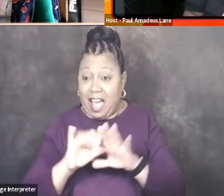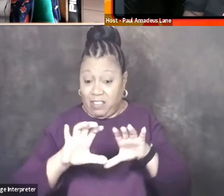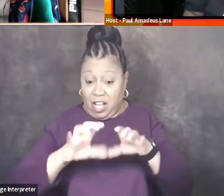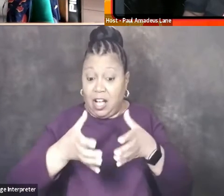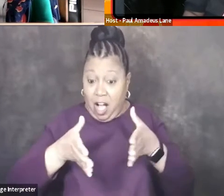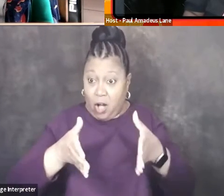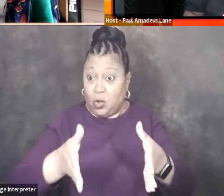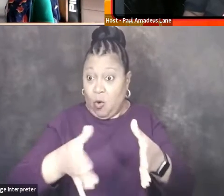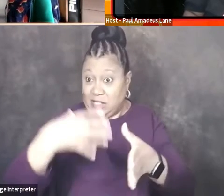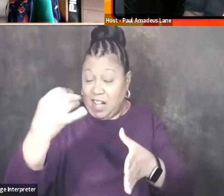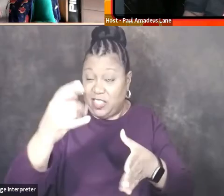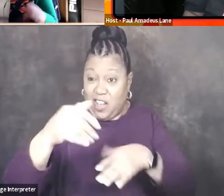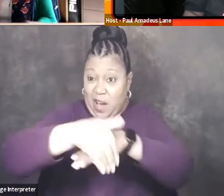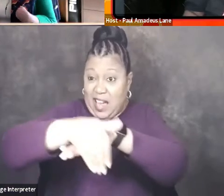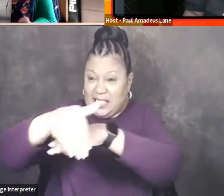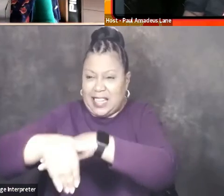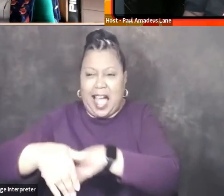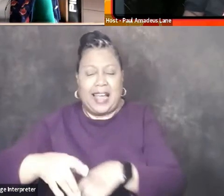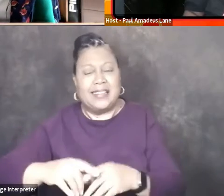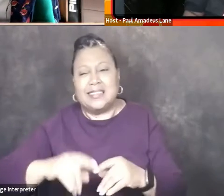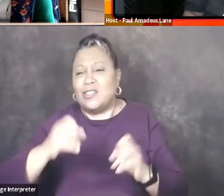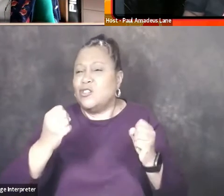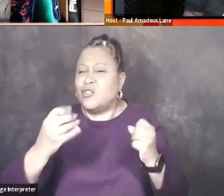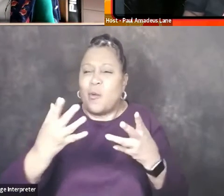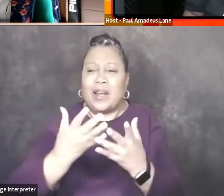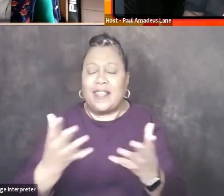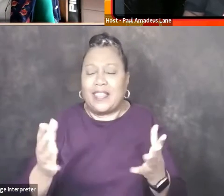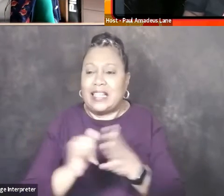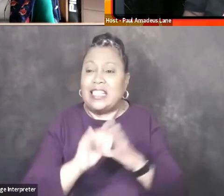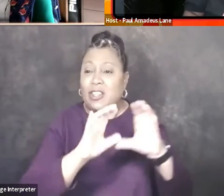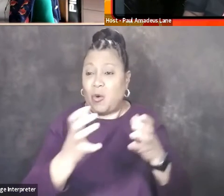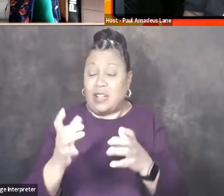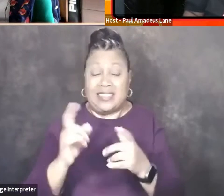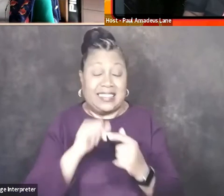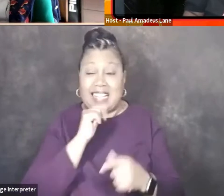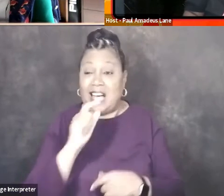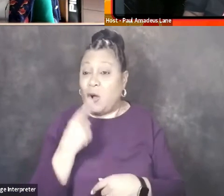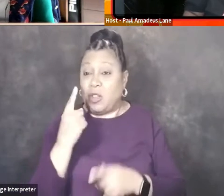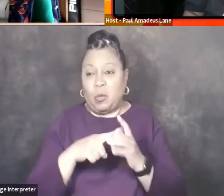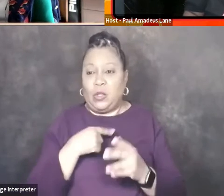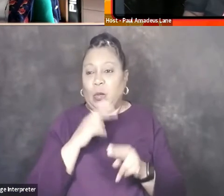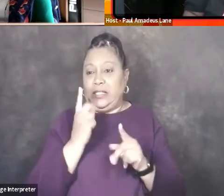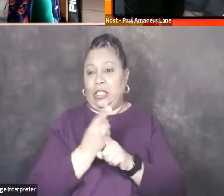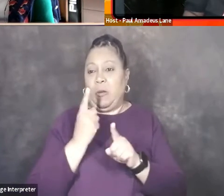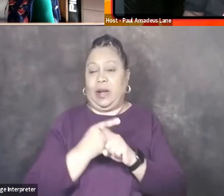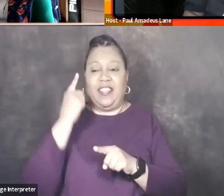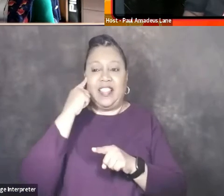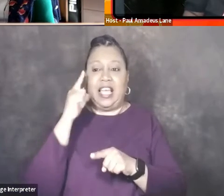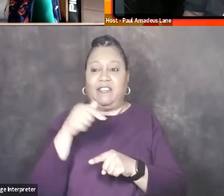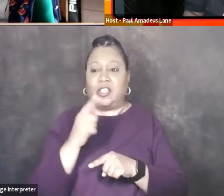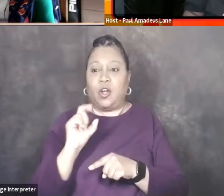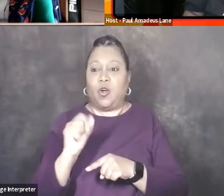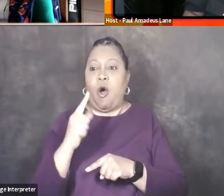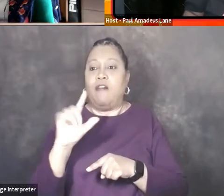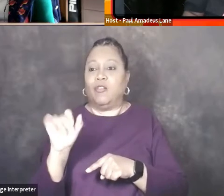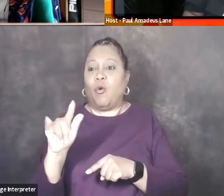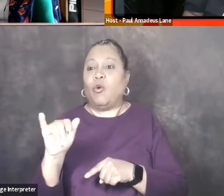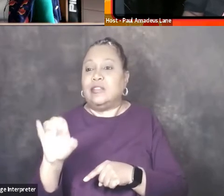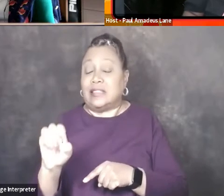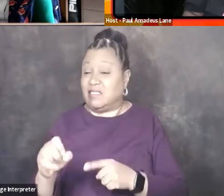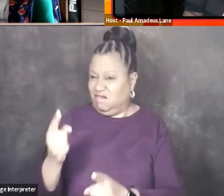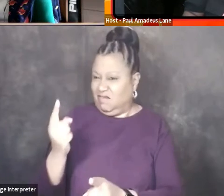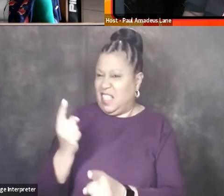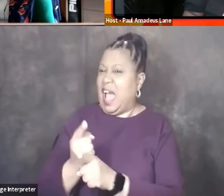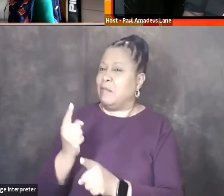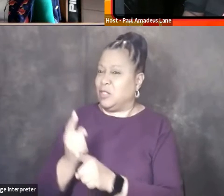course out there at night. I mean, there's just so many things with courses now. It's not just what you would typically think of as a golf course.